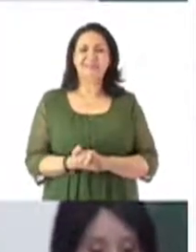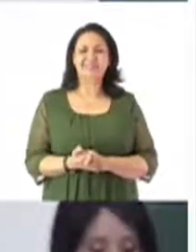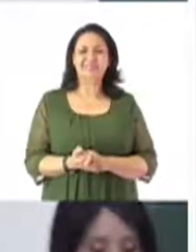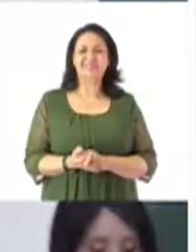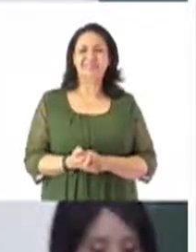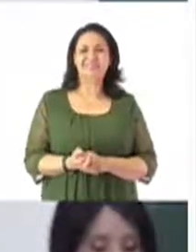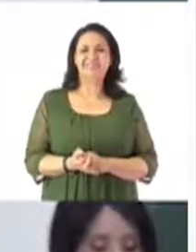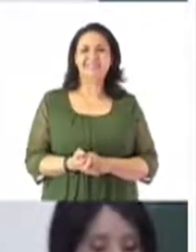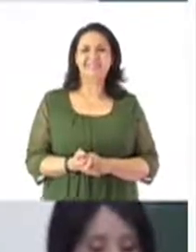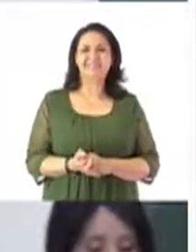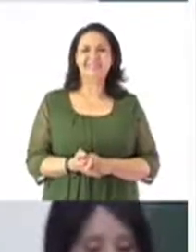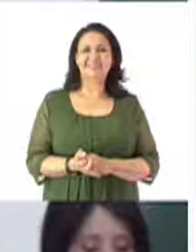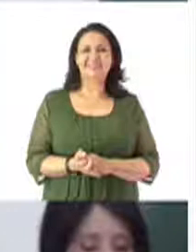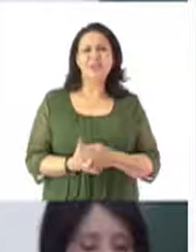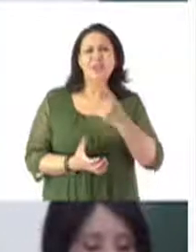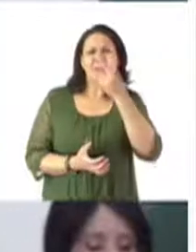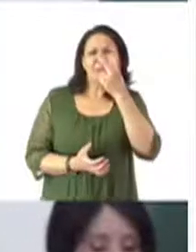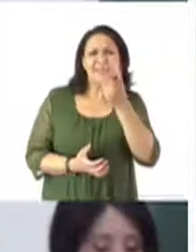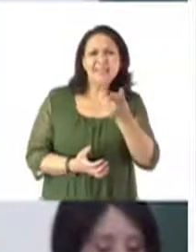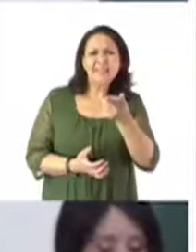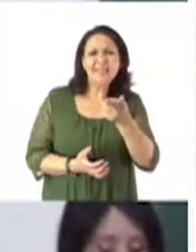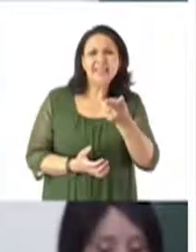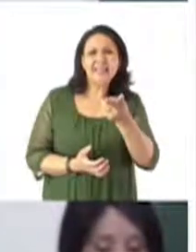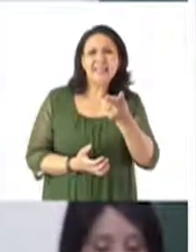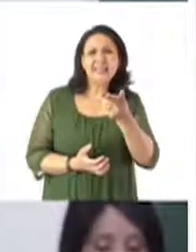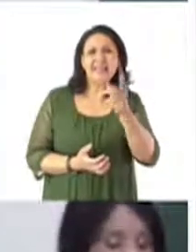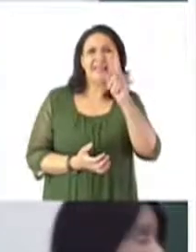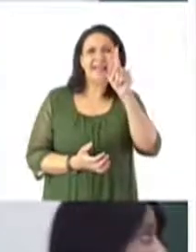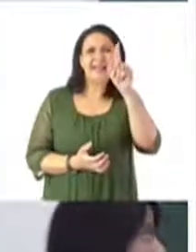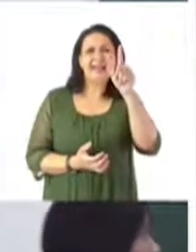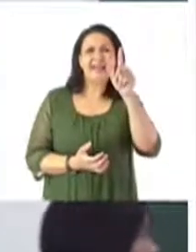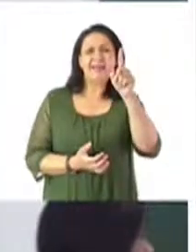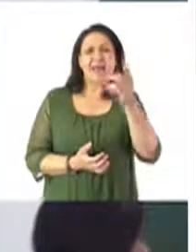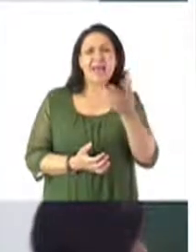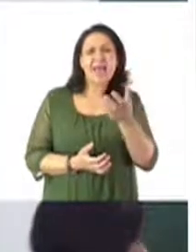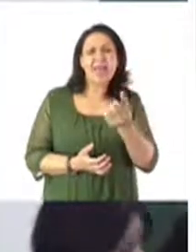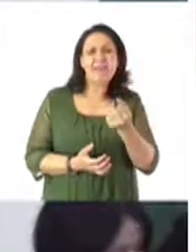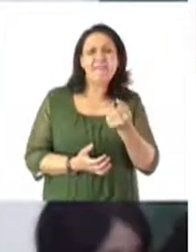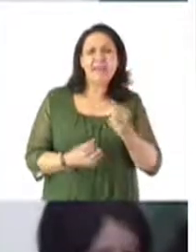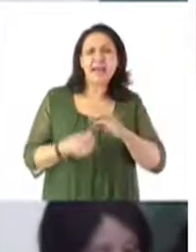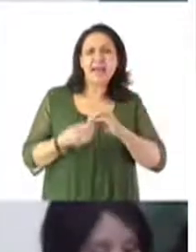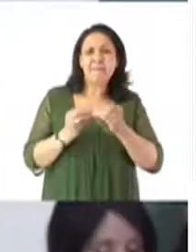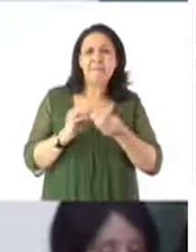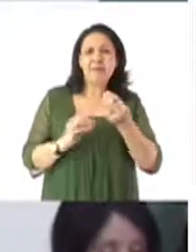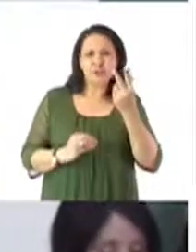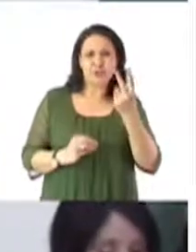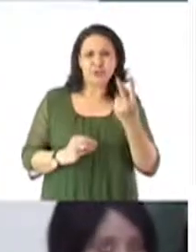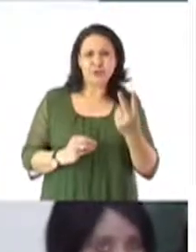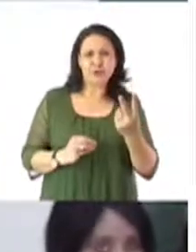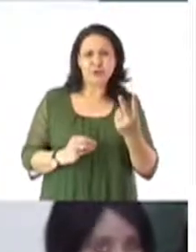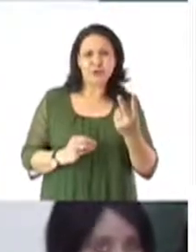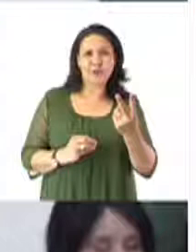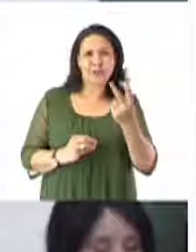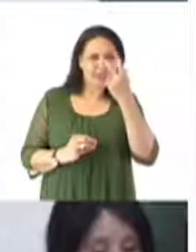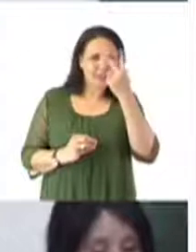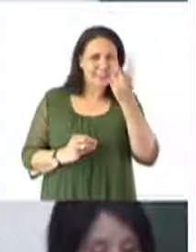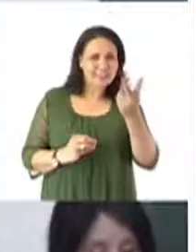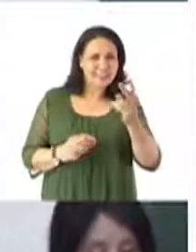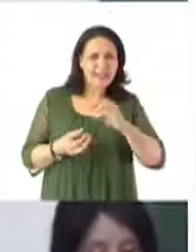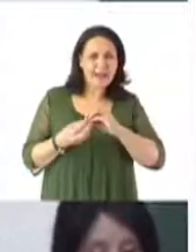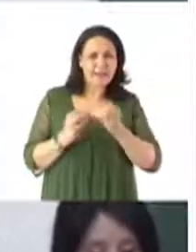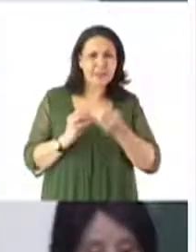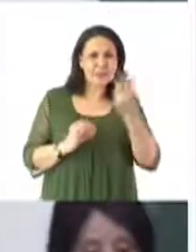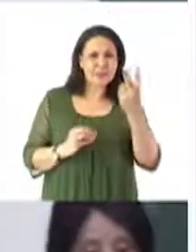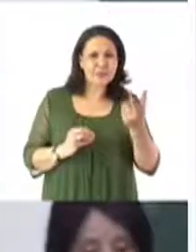lesson. You will see there in the corner that we have number 2. Can you see the number 2 in